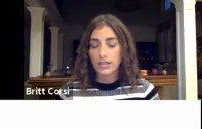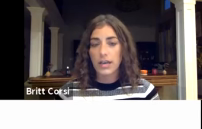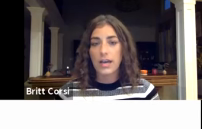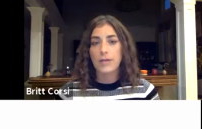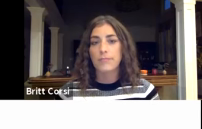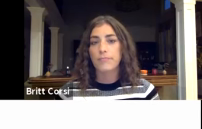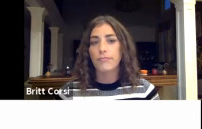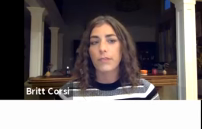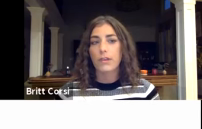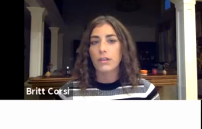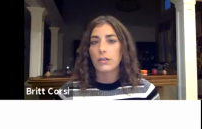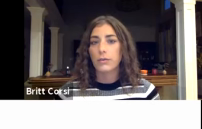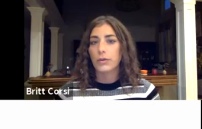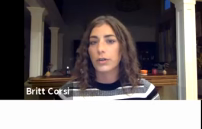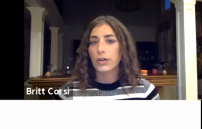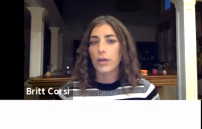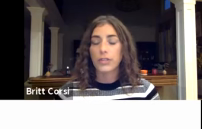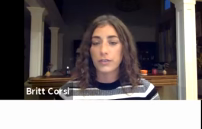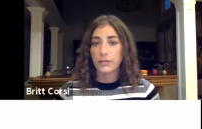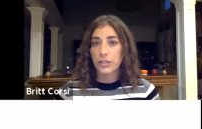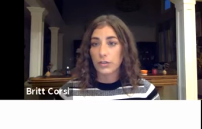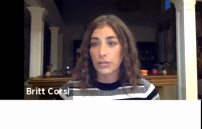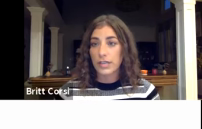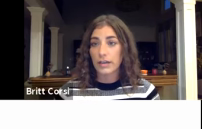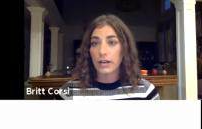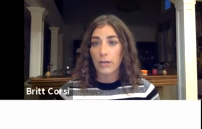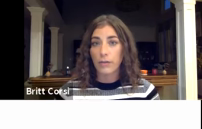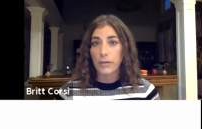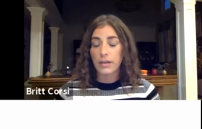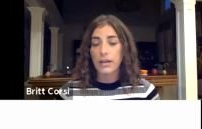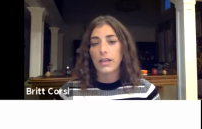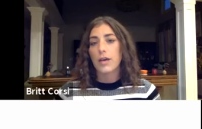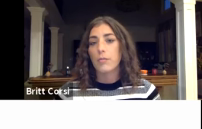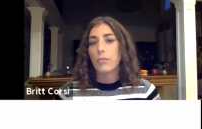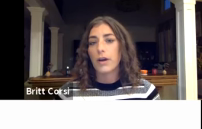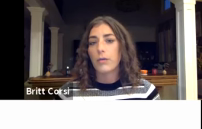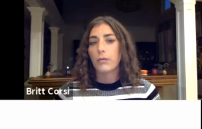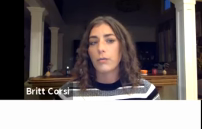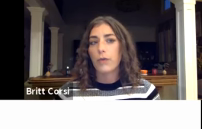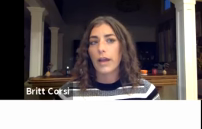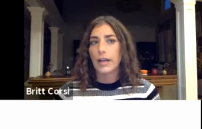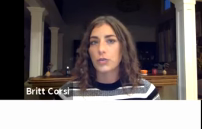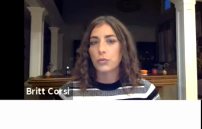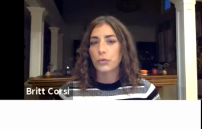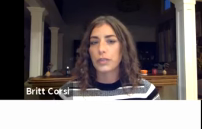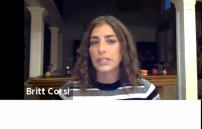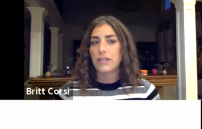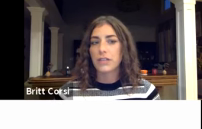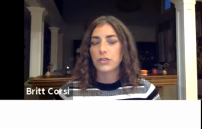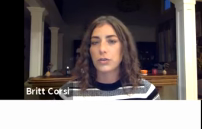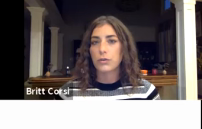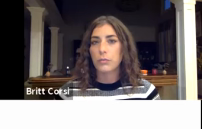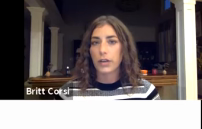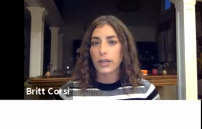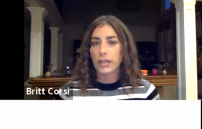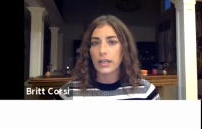product. There were a bunch of different solutions that could come from it, but I had to really dive